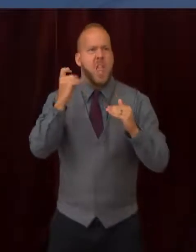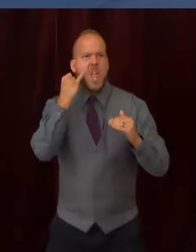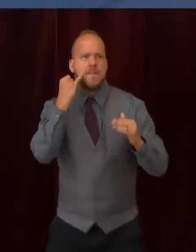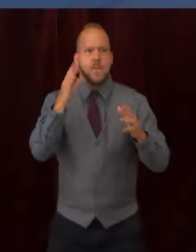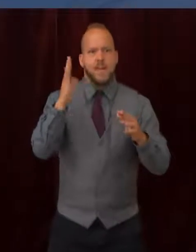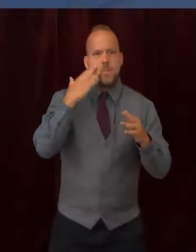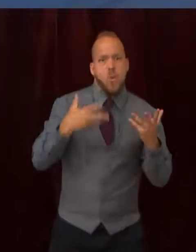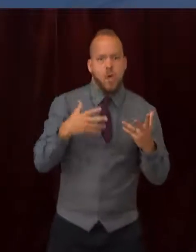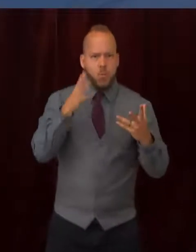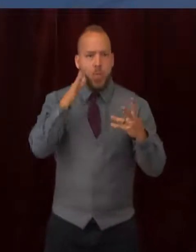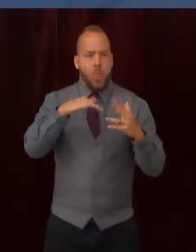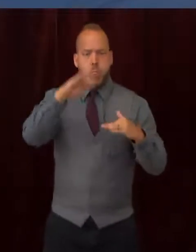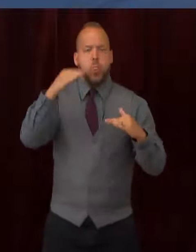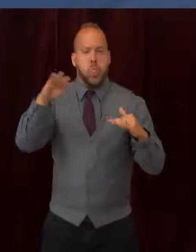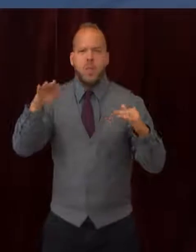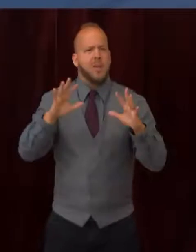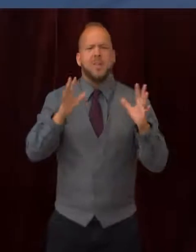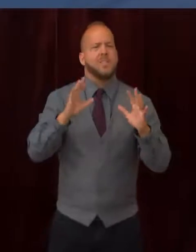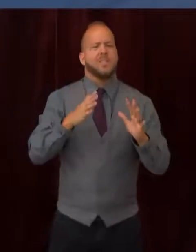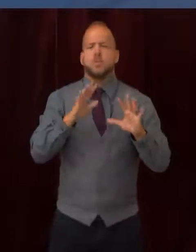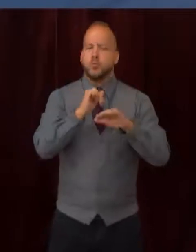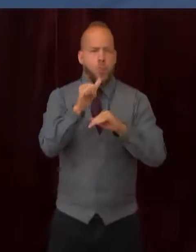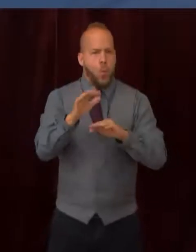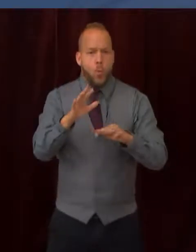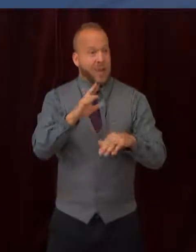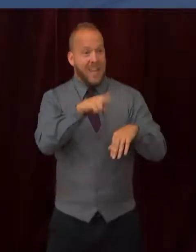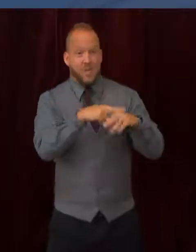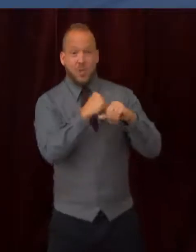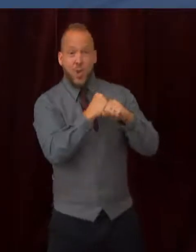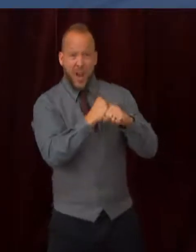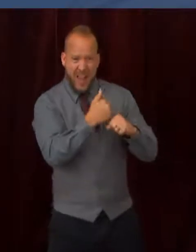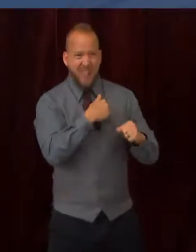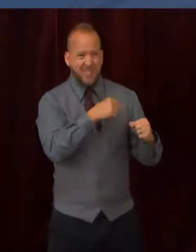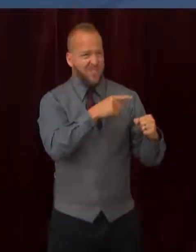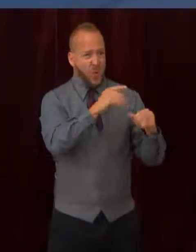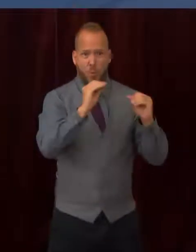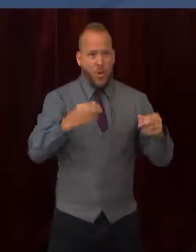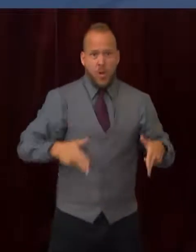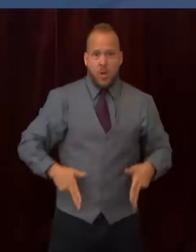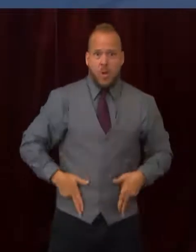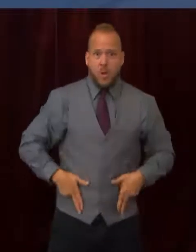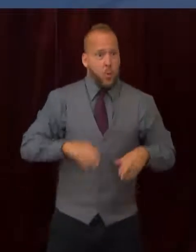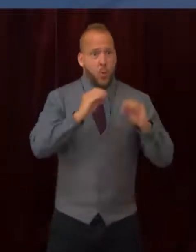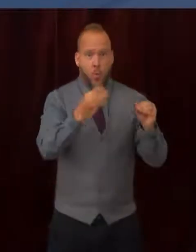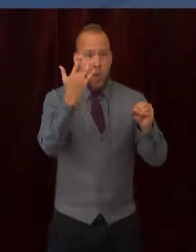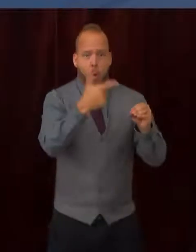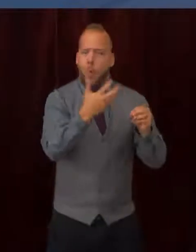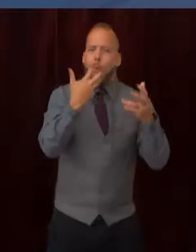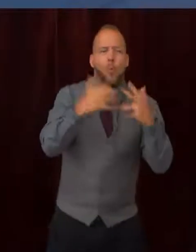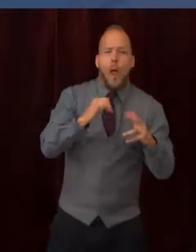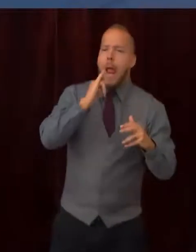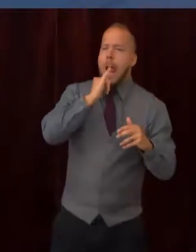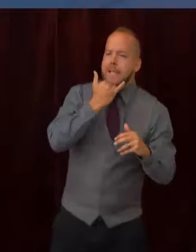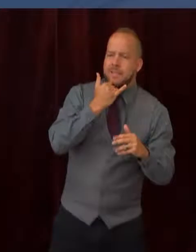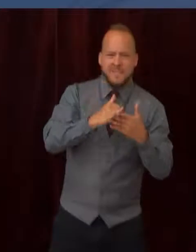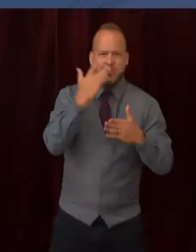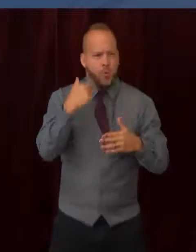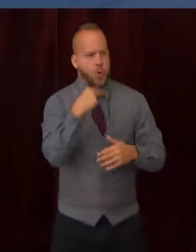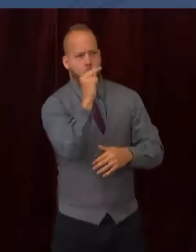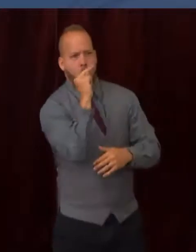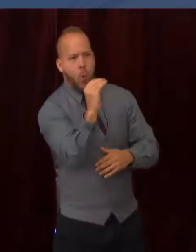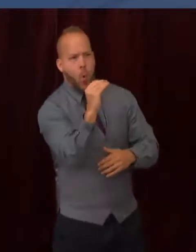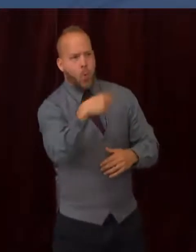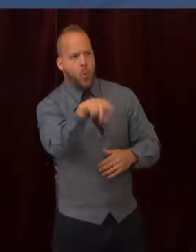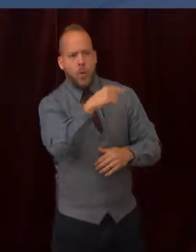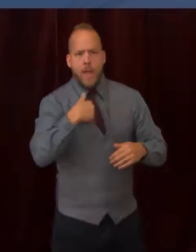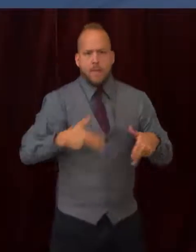want somebody shot by accident. And the more weapons there are at a site, the more likely you are to have an accidental shooting.